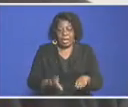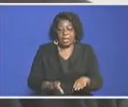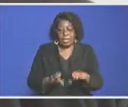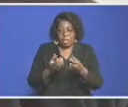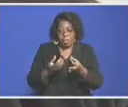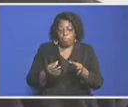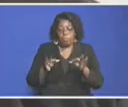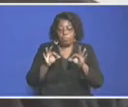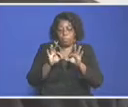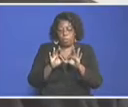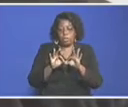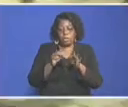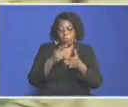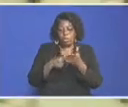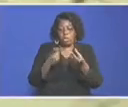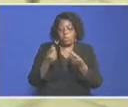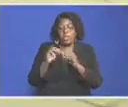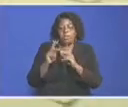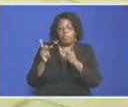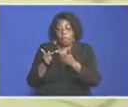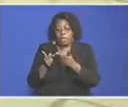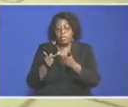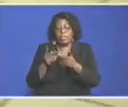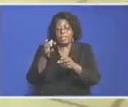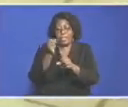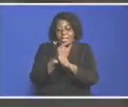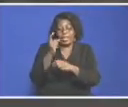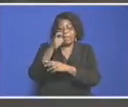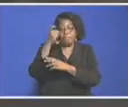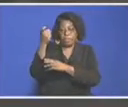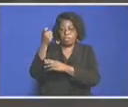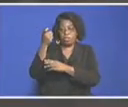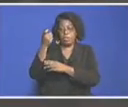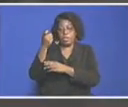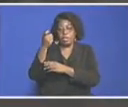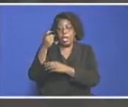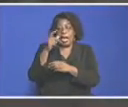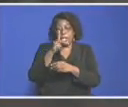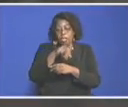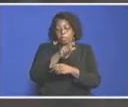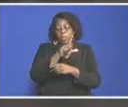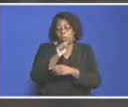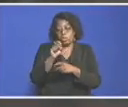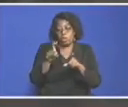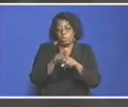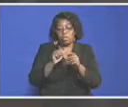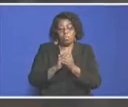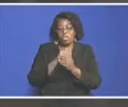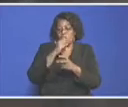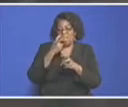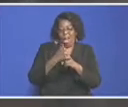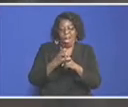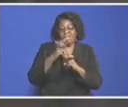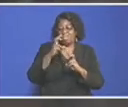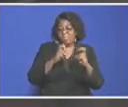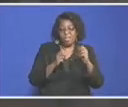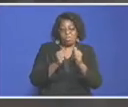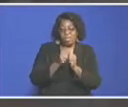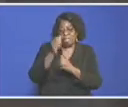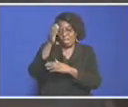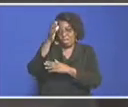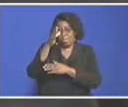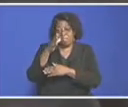their parties, but in securing a victory at the polls as well. It's not difficult to compete with men. It's not about pulling a man down. I'm